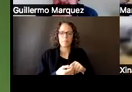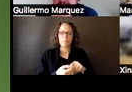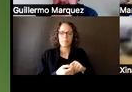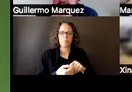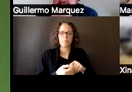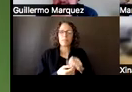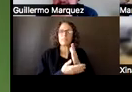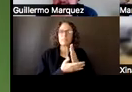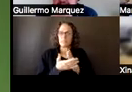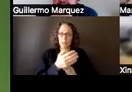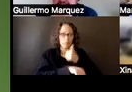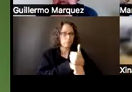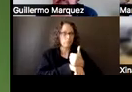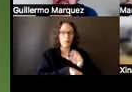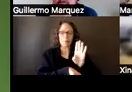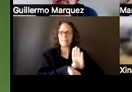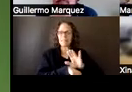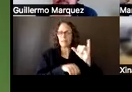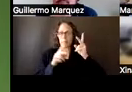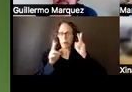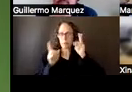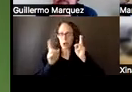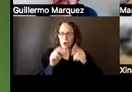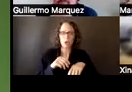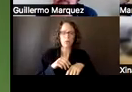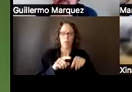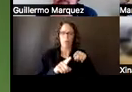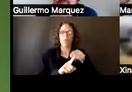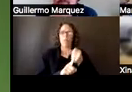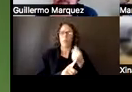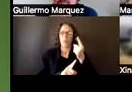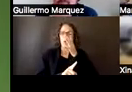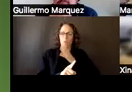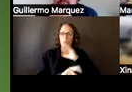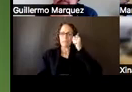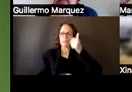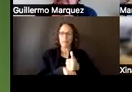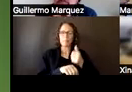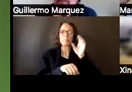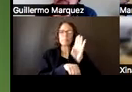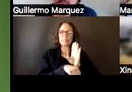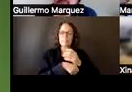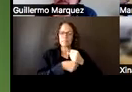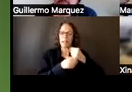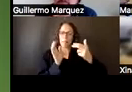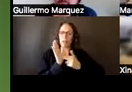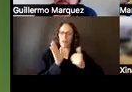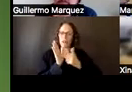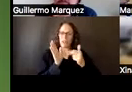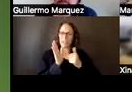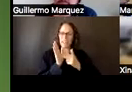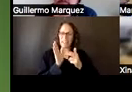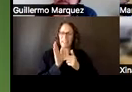established business as barbers. I found one particular woman who established her own butter business in as early as the